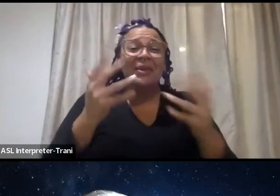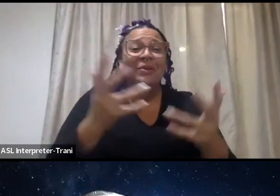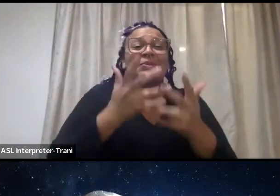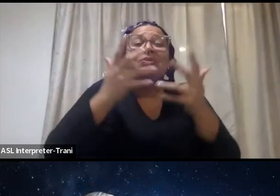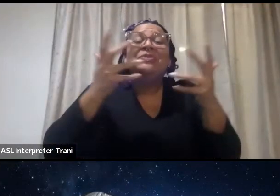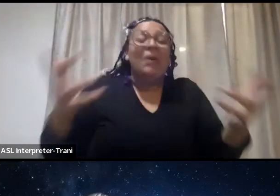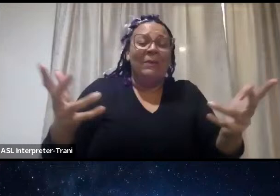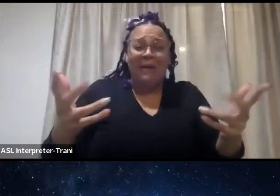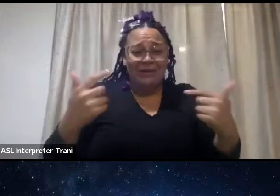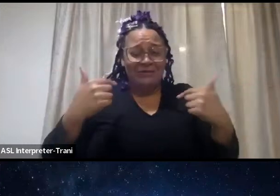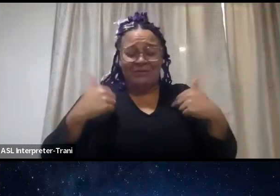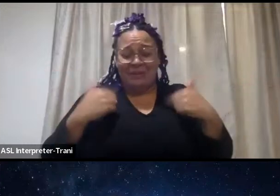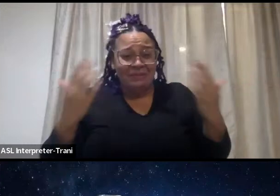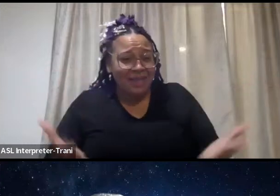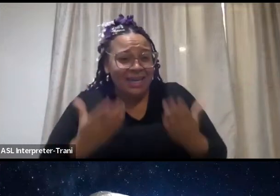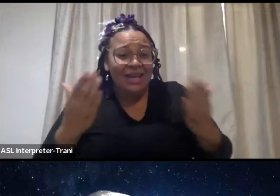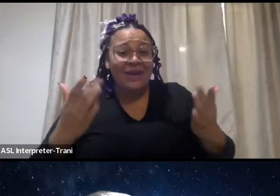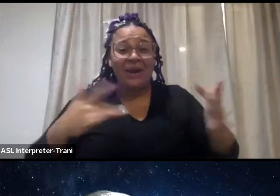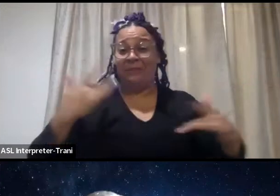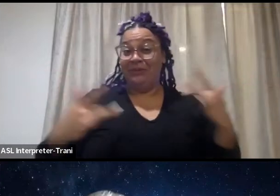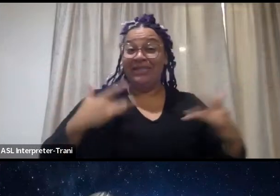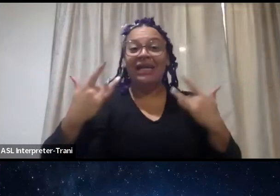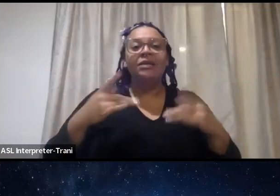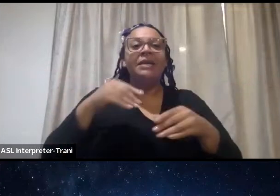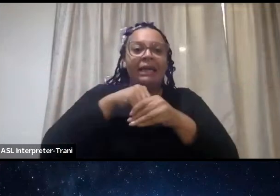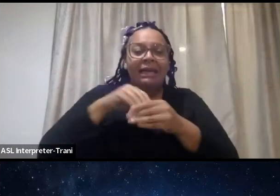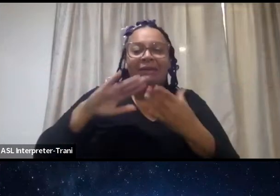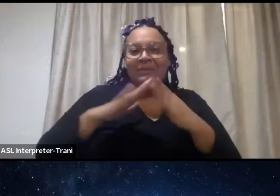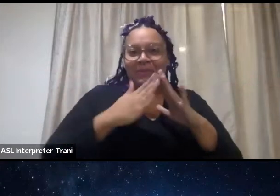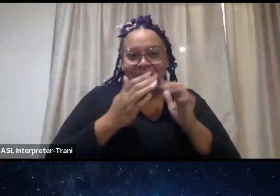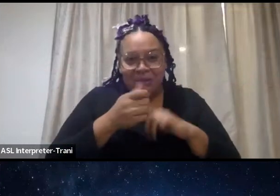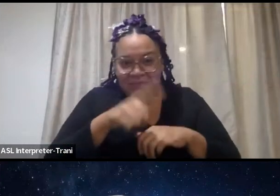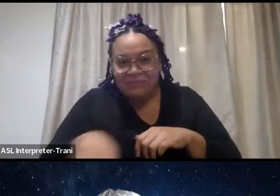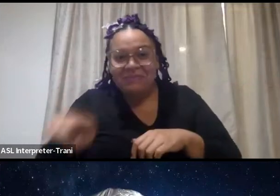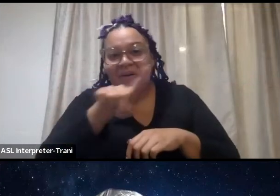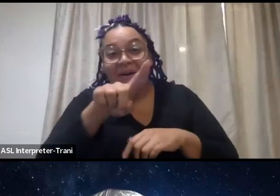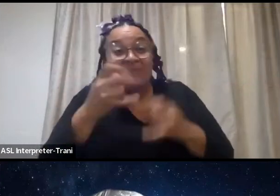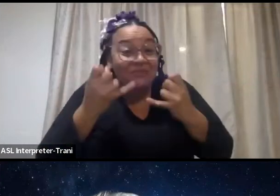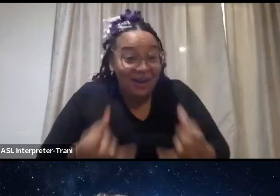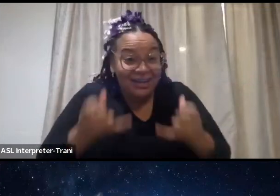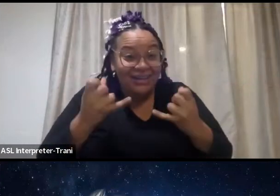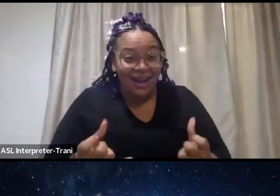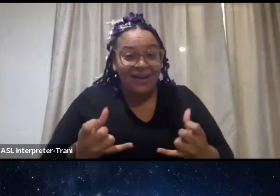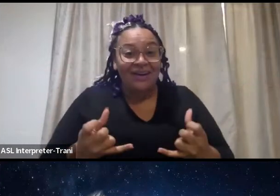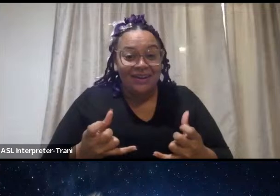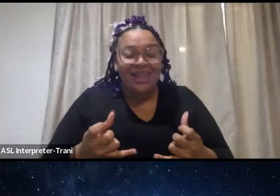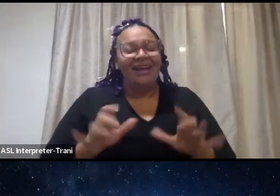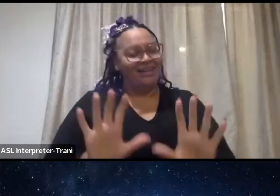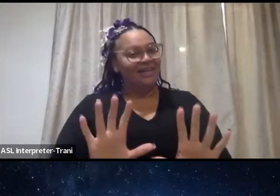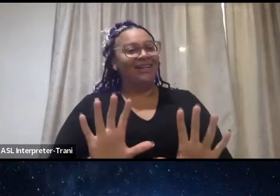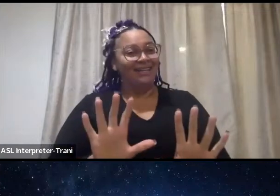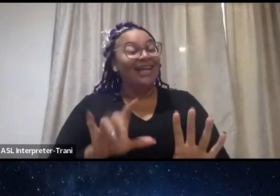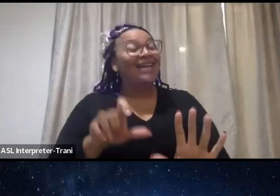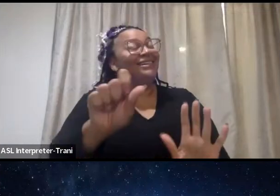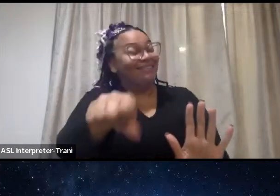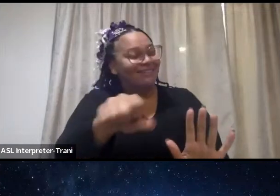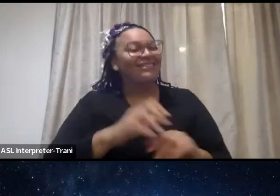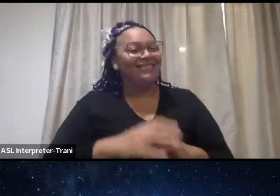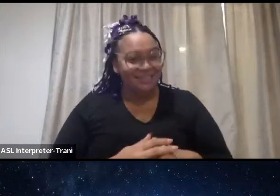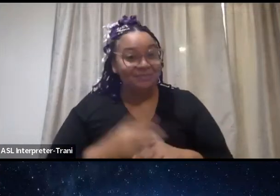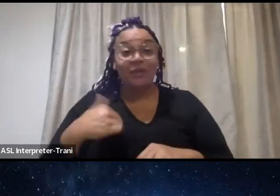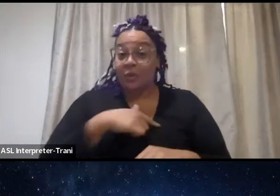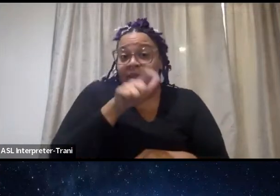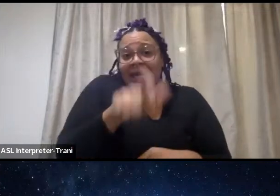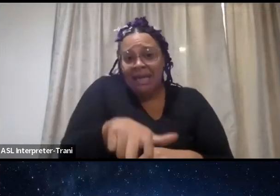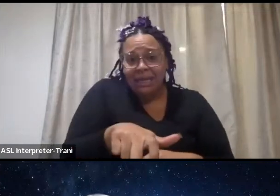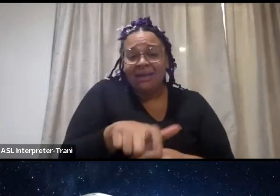I'm so excited to be in community right now. Like, yeah, we need